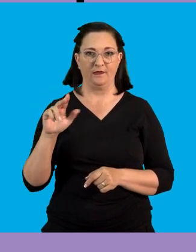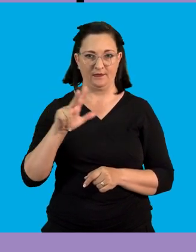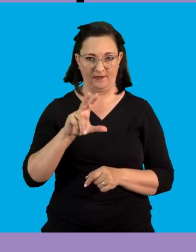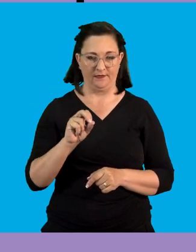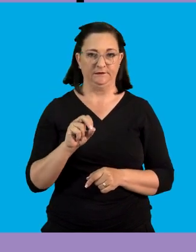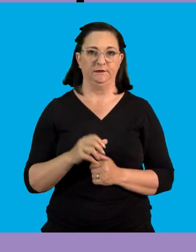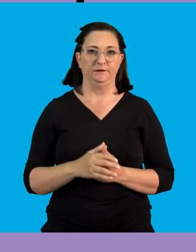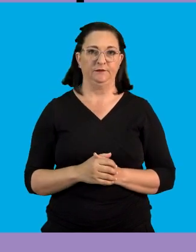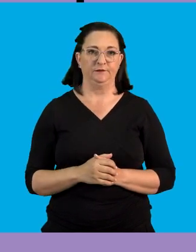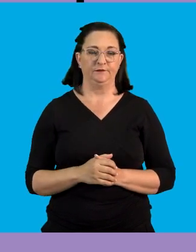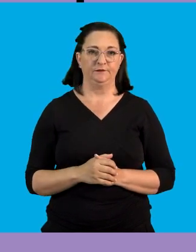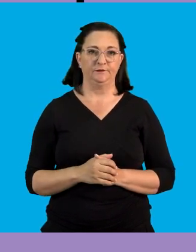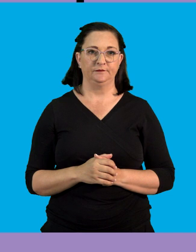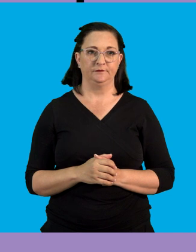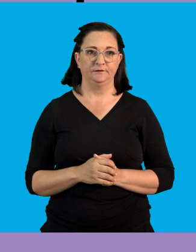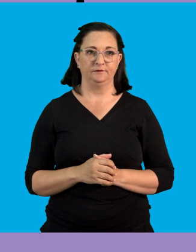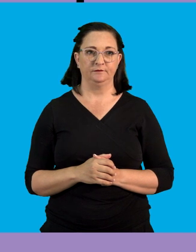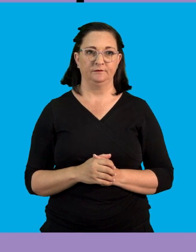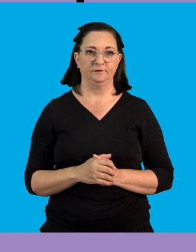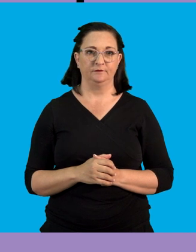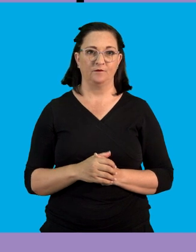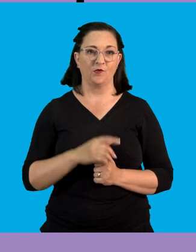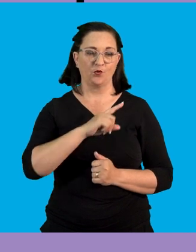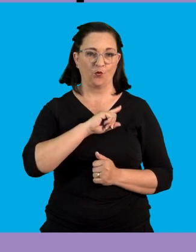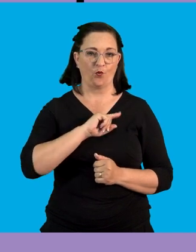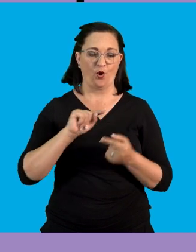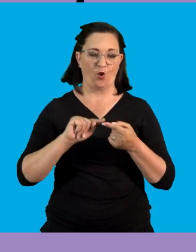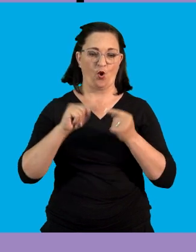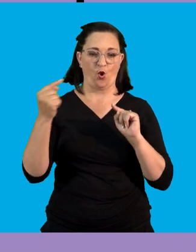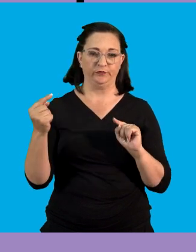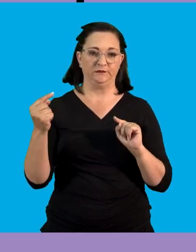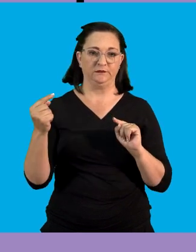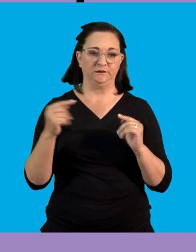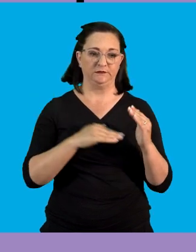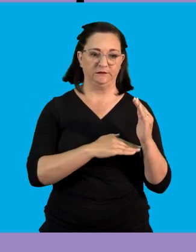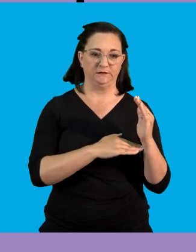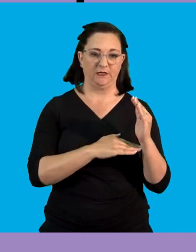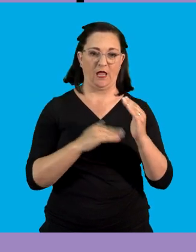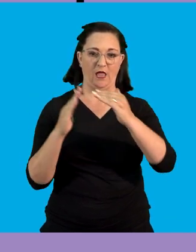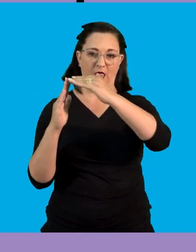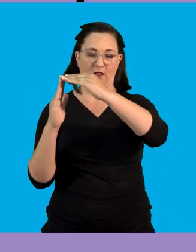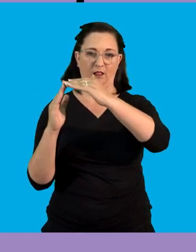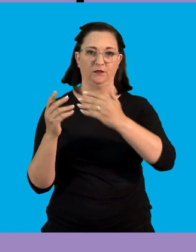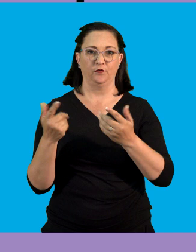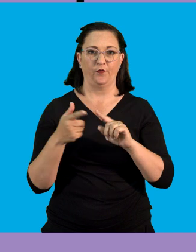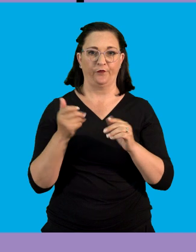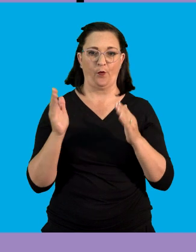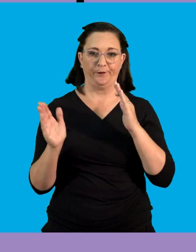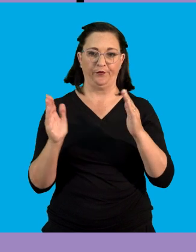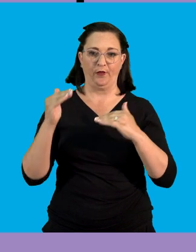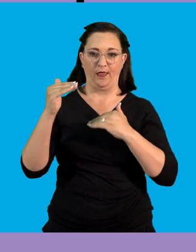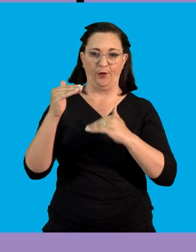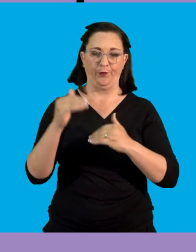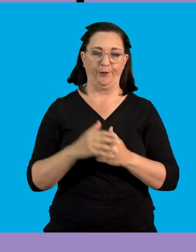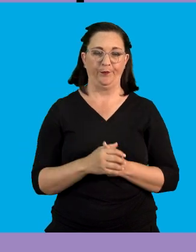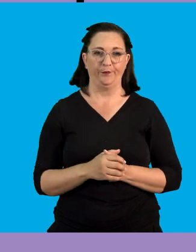degrees. And because these are opposite angles of a